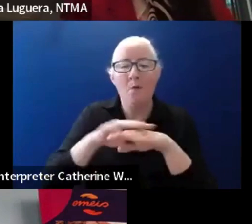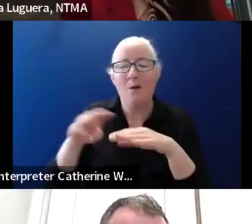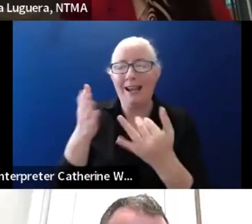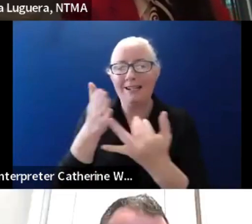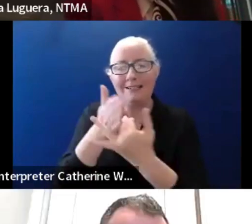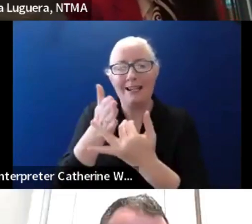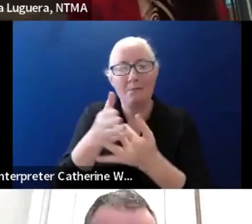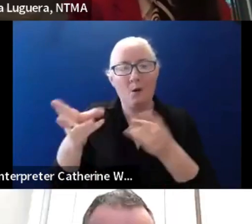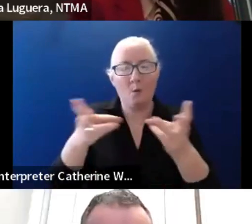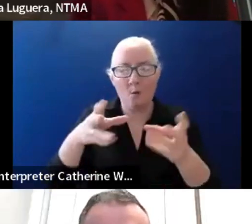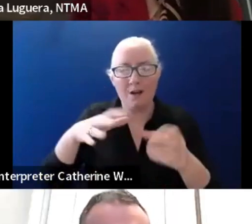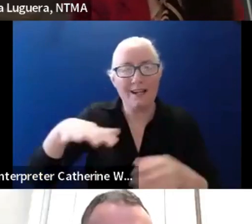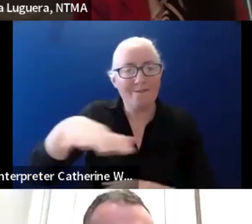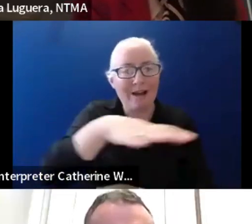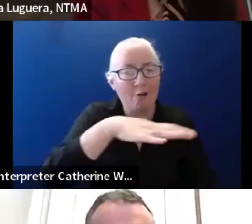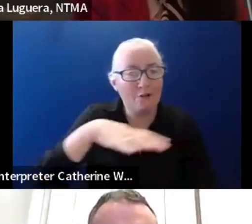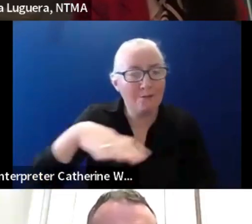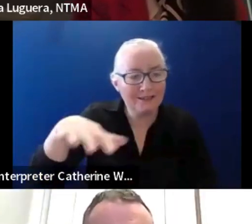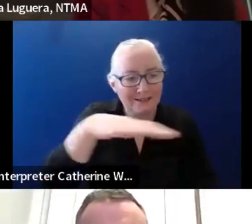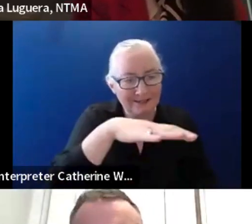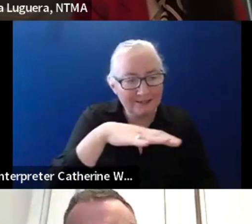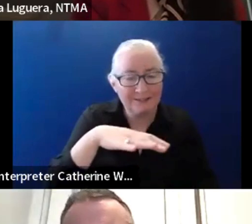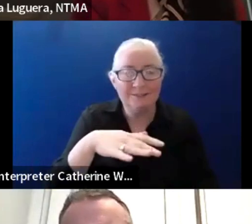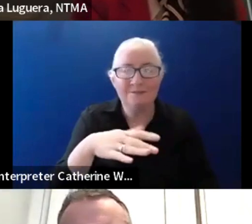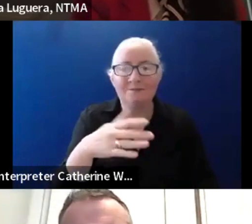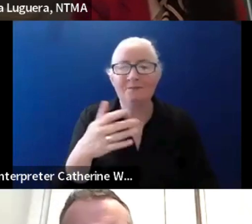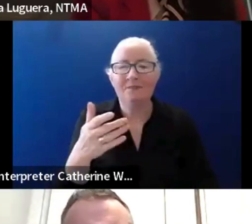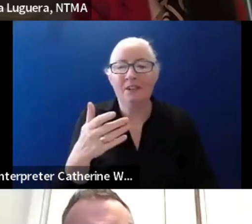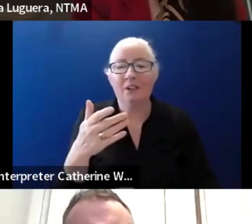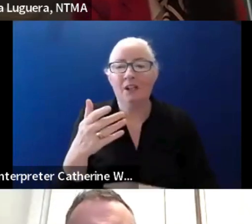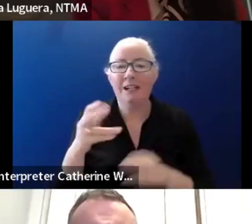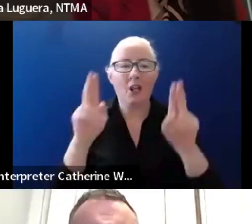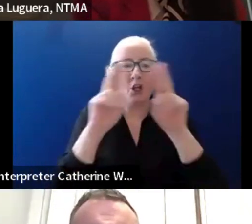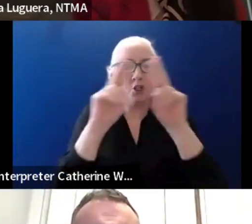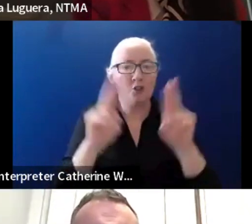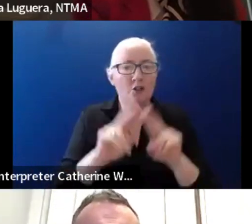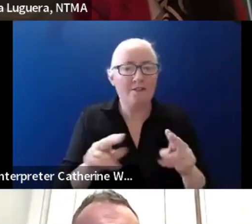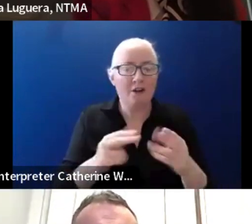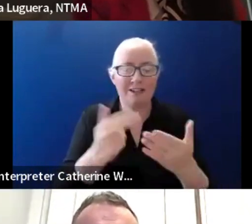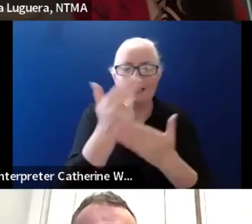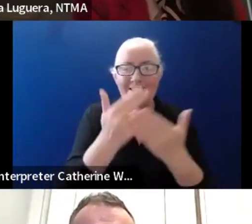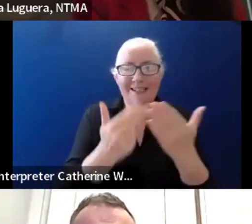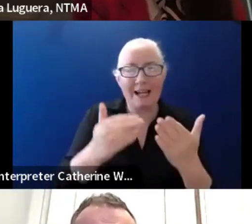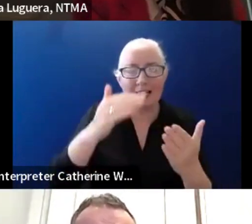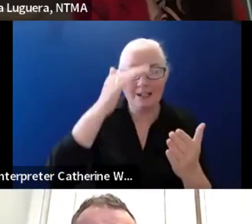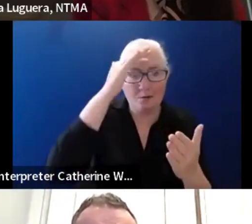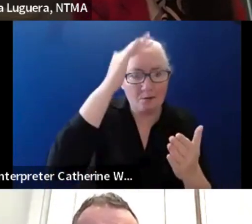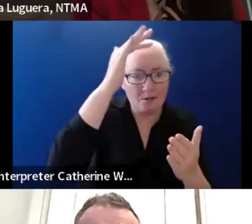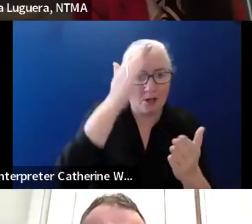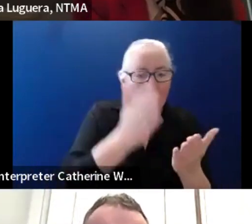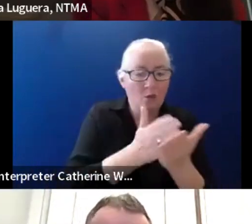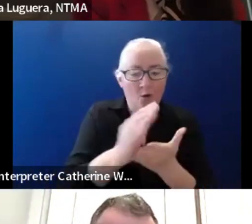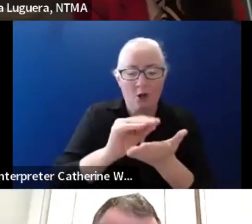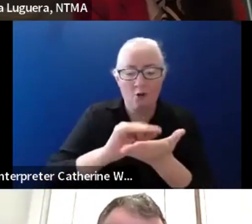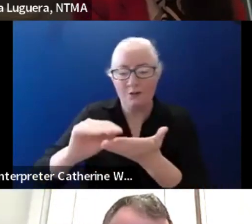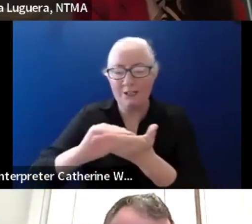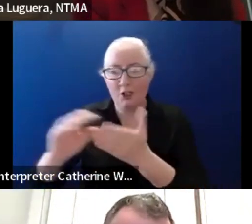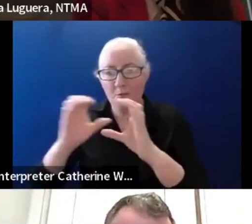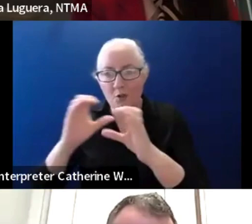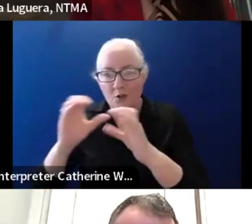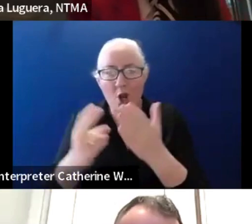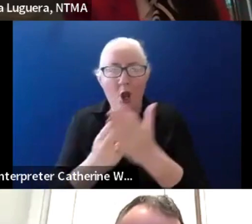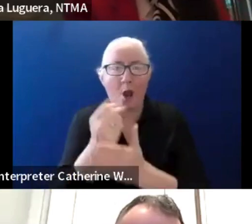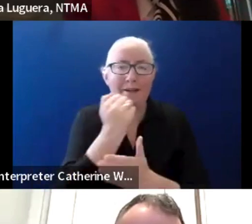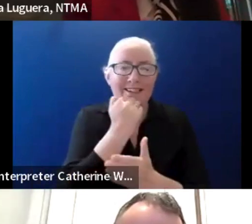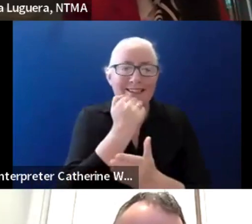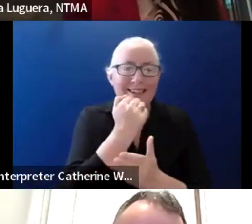environment, like universal design principles in our written communications, updated